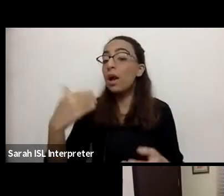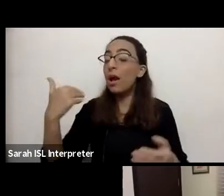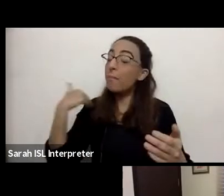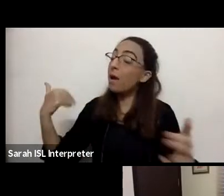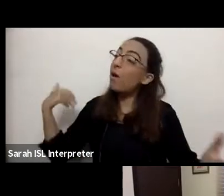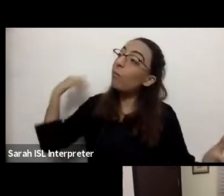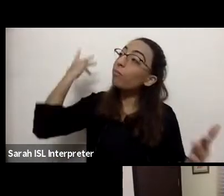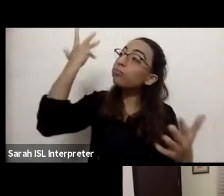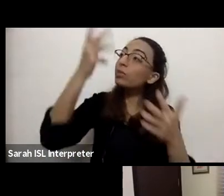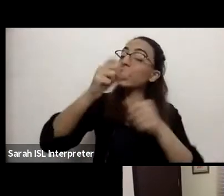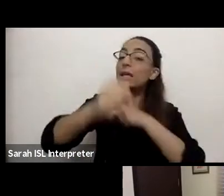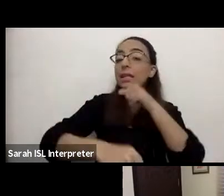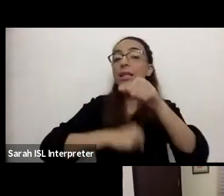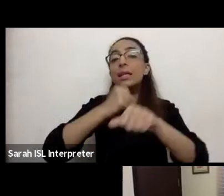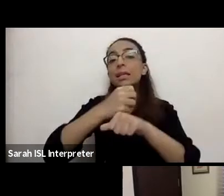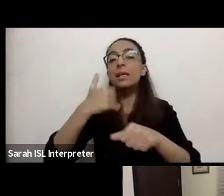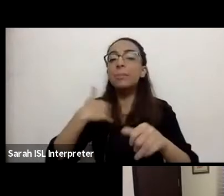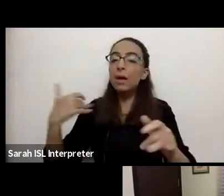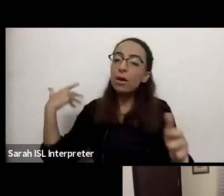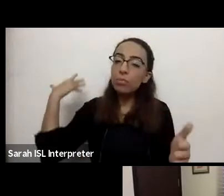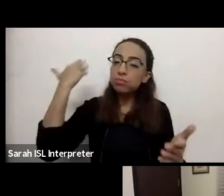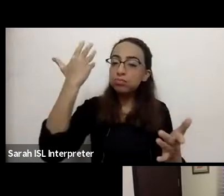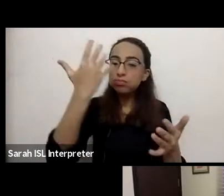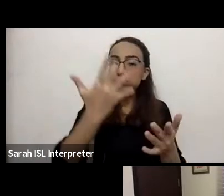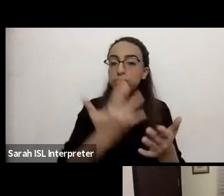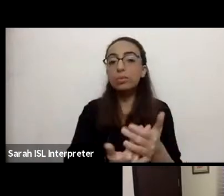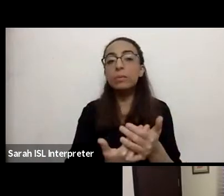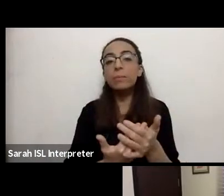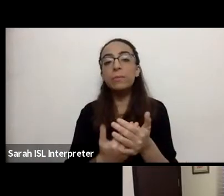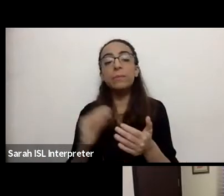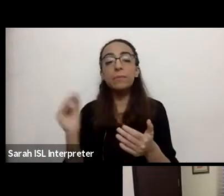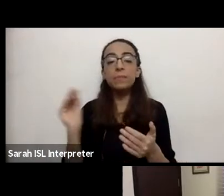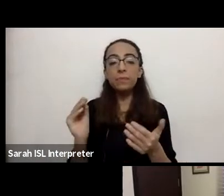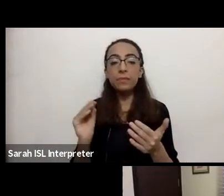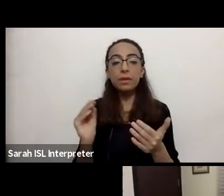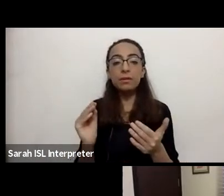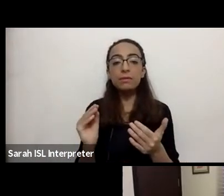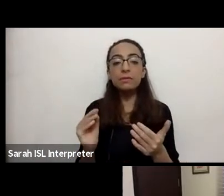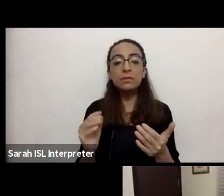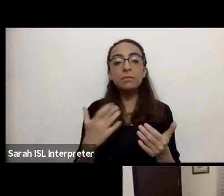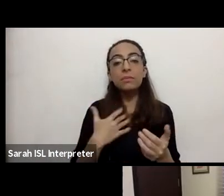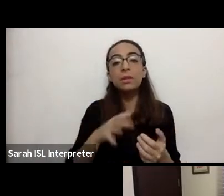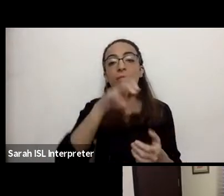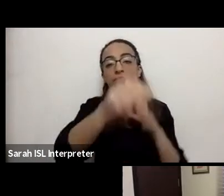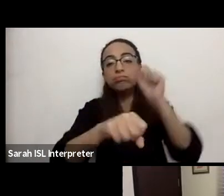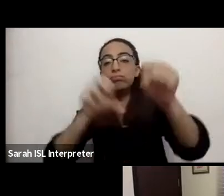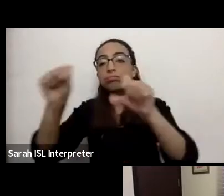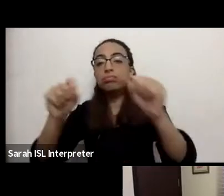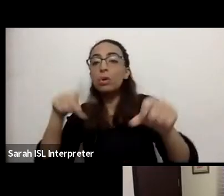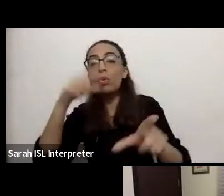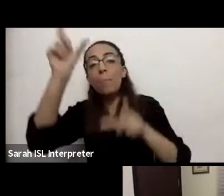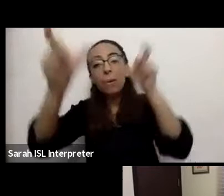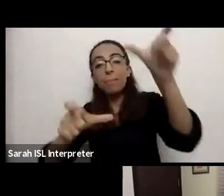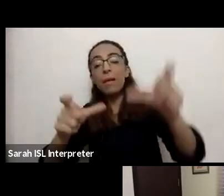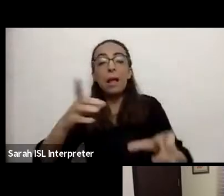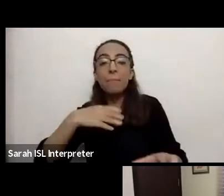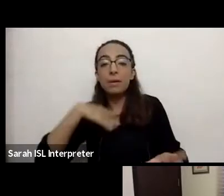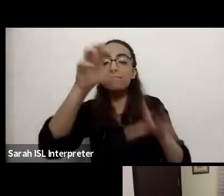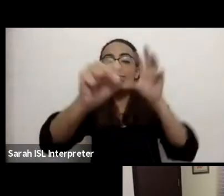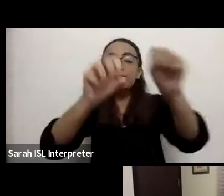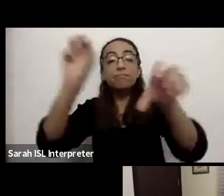years, NCPEDP has been able to, reach out to a large number of people who